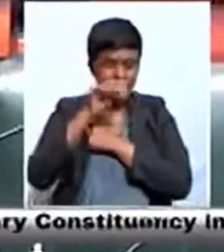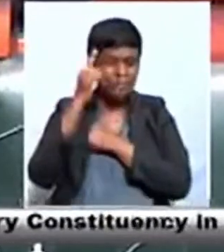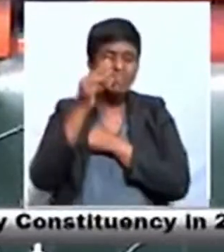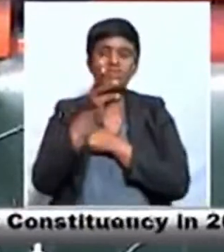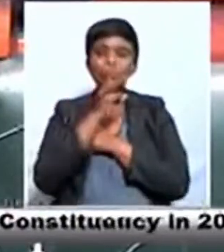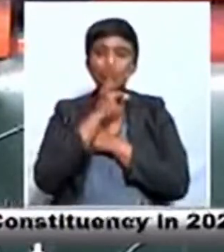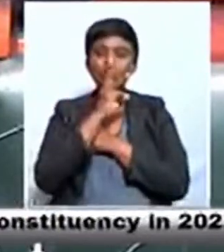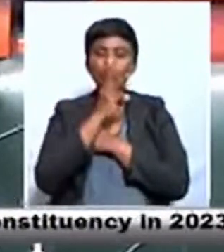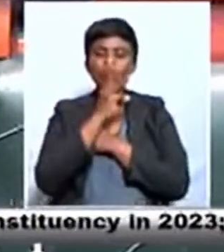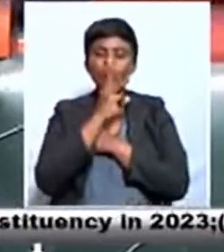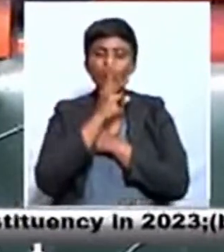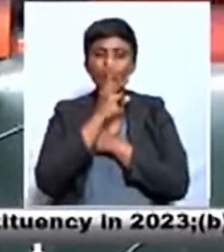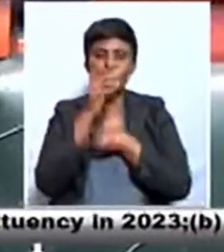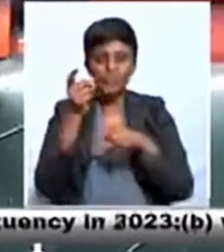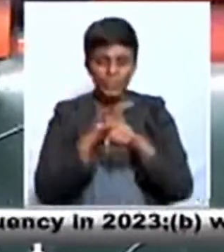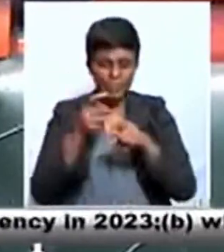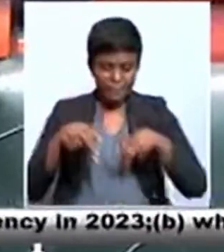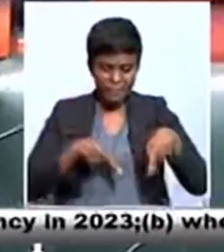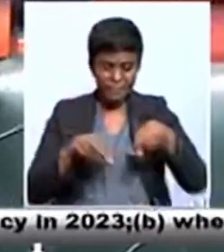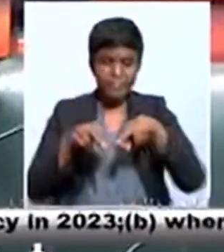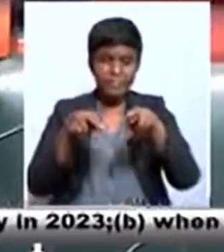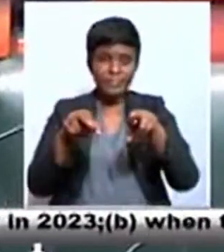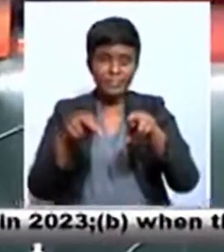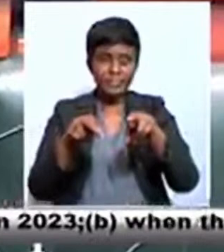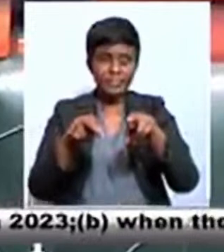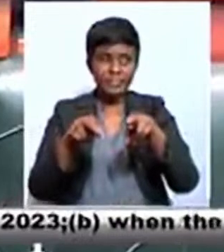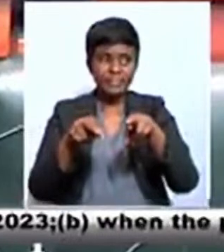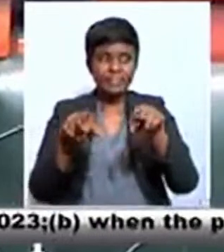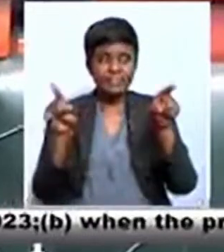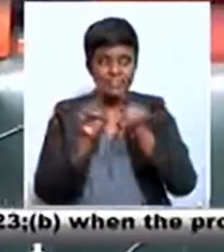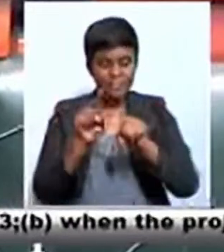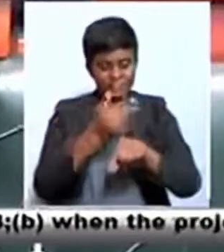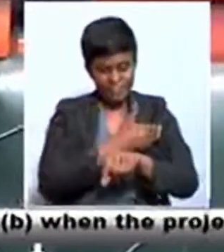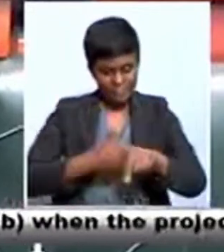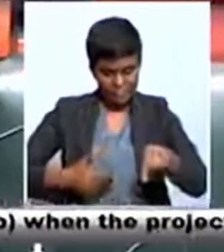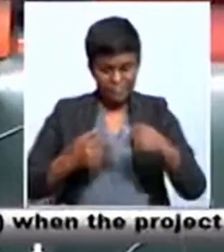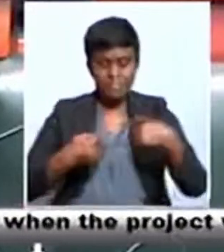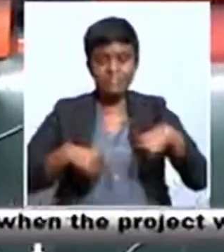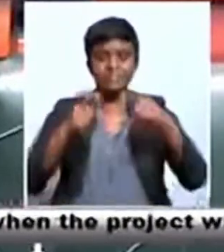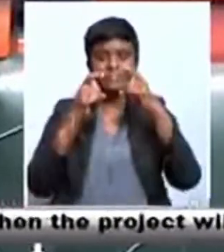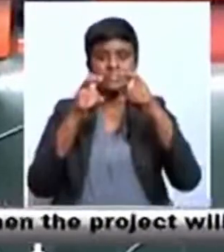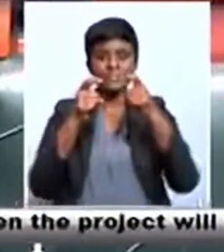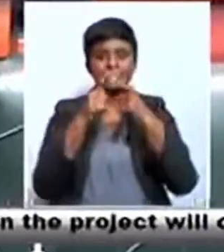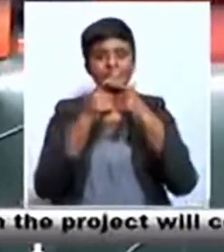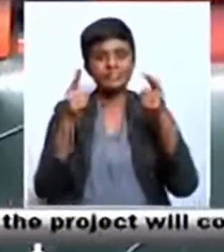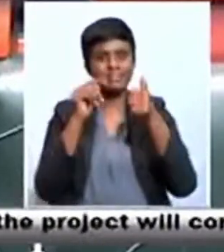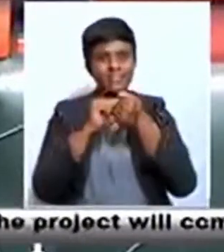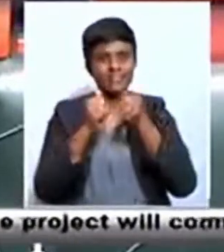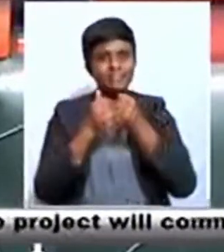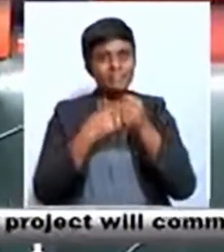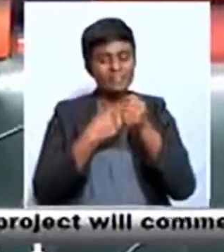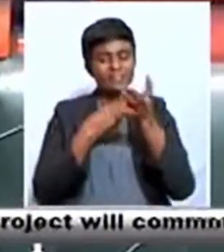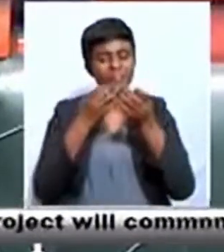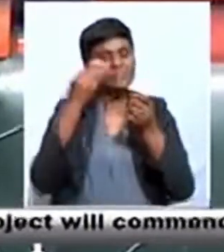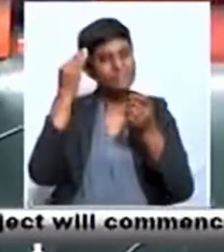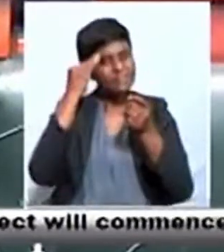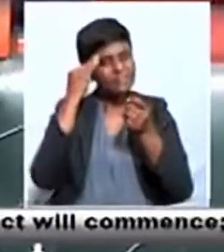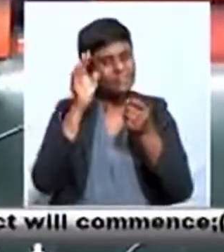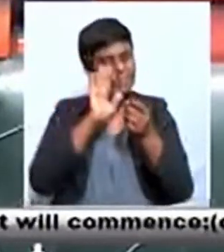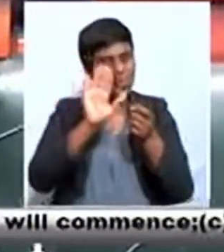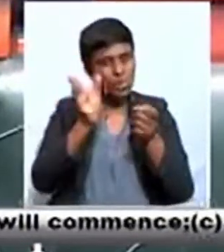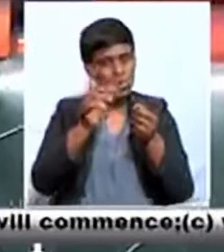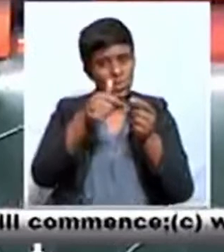from streams. So it's a serious challenge. I would want to know, when you say